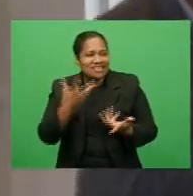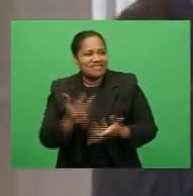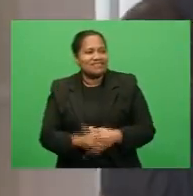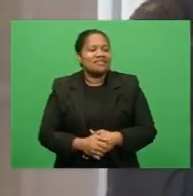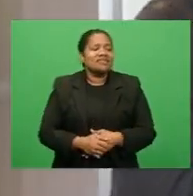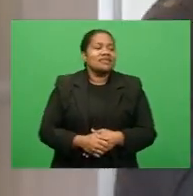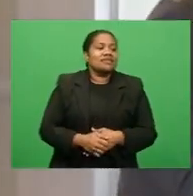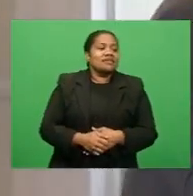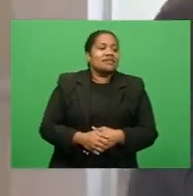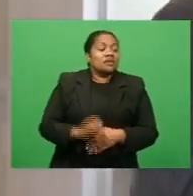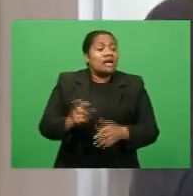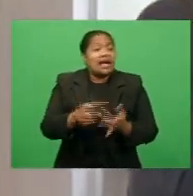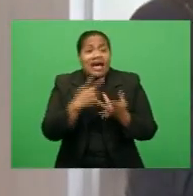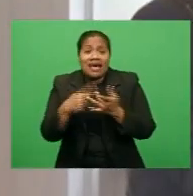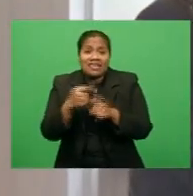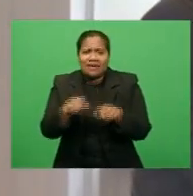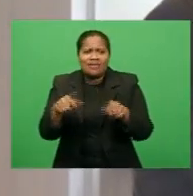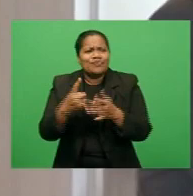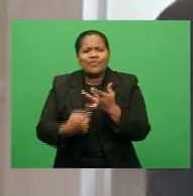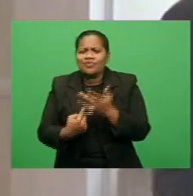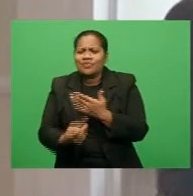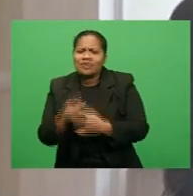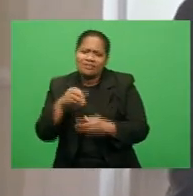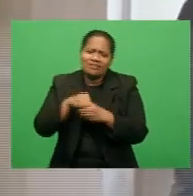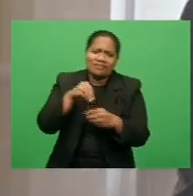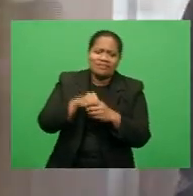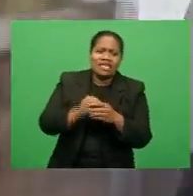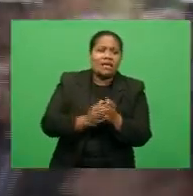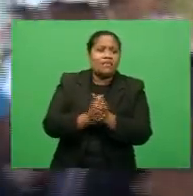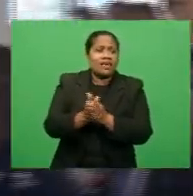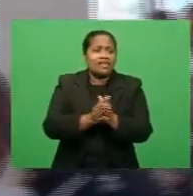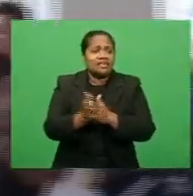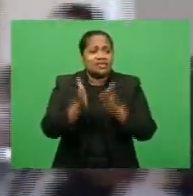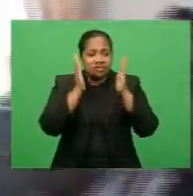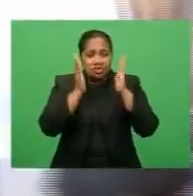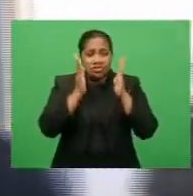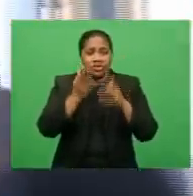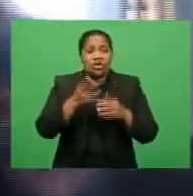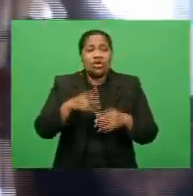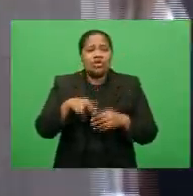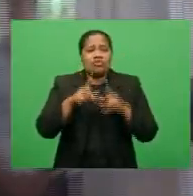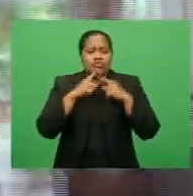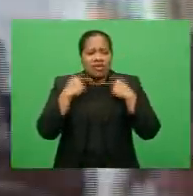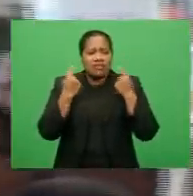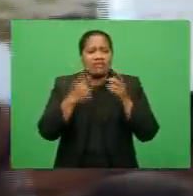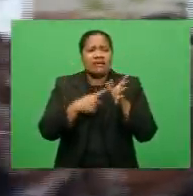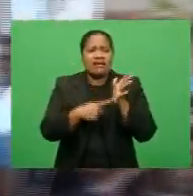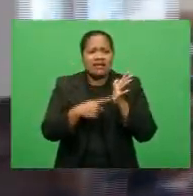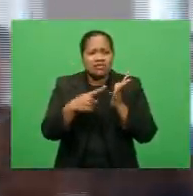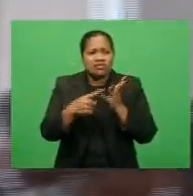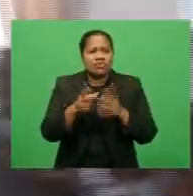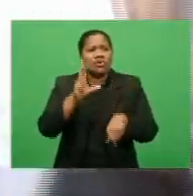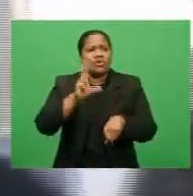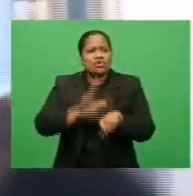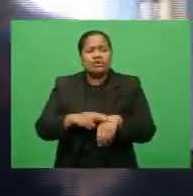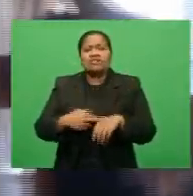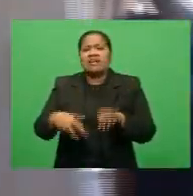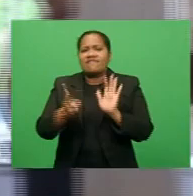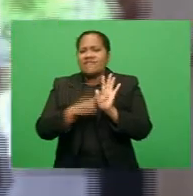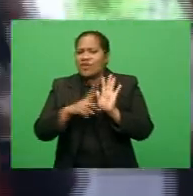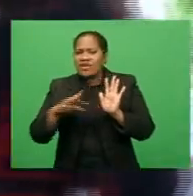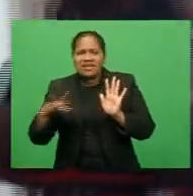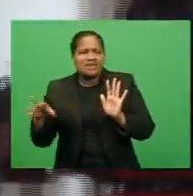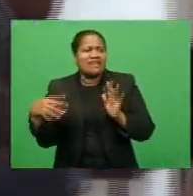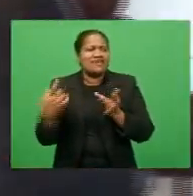Other recipients include Methodist Church President Reverend Atu Wulono, Patrick Bowa, Dr. Vereniki Raiwalui, and